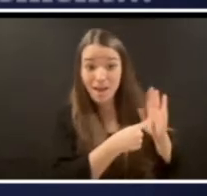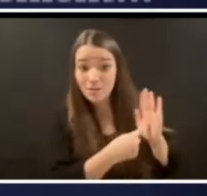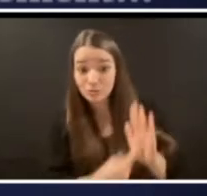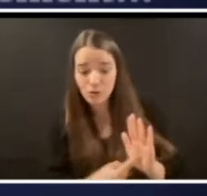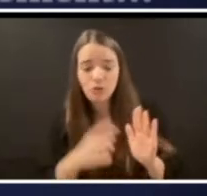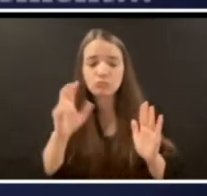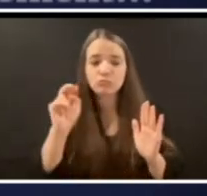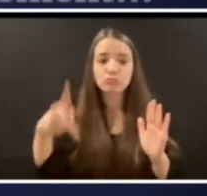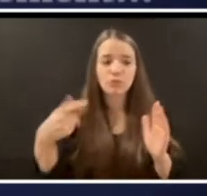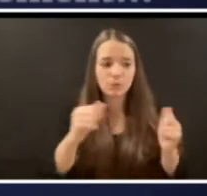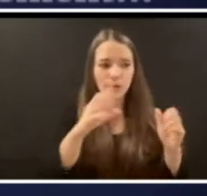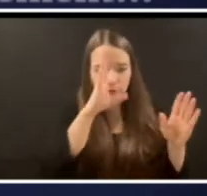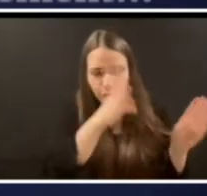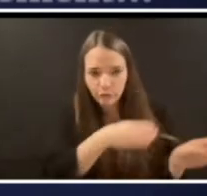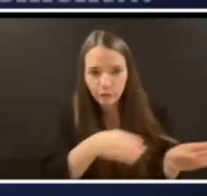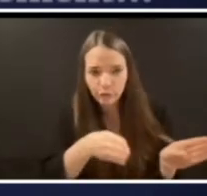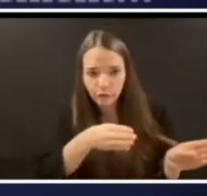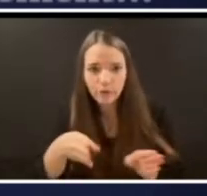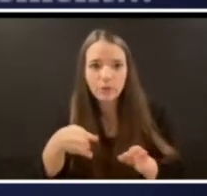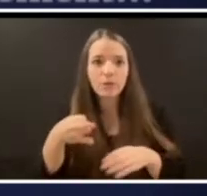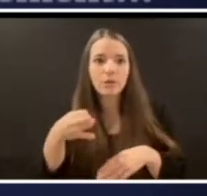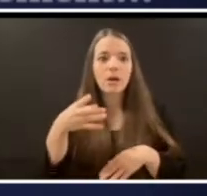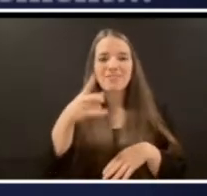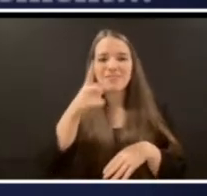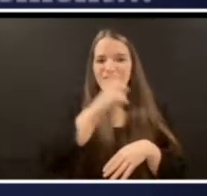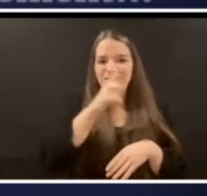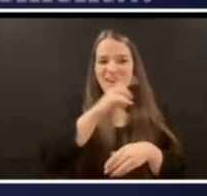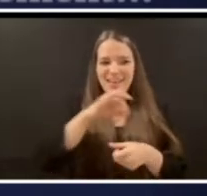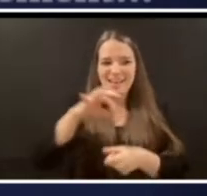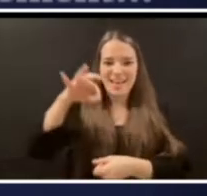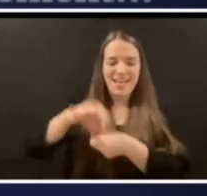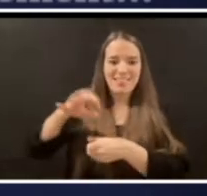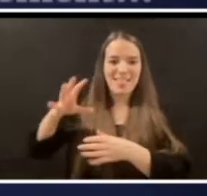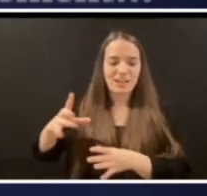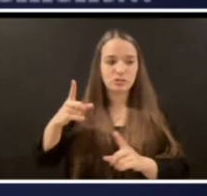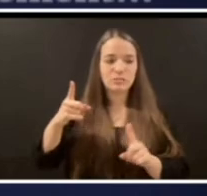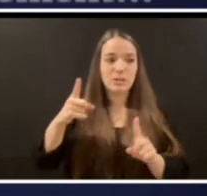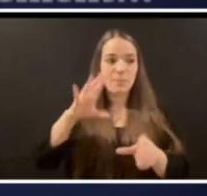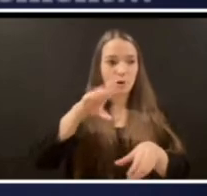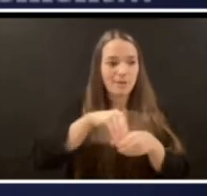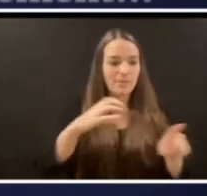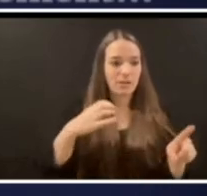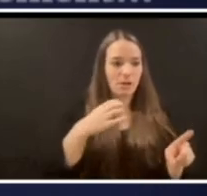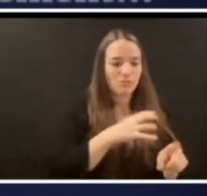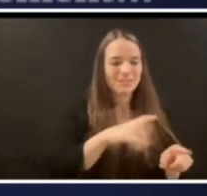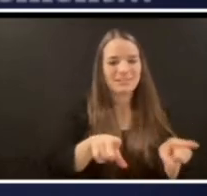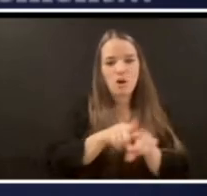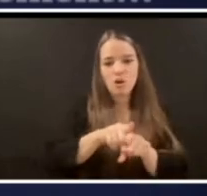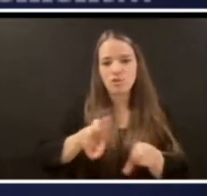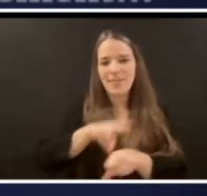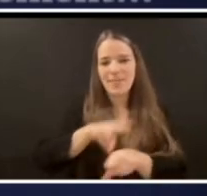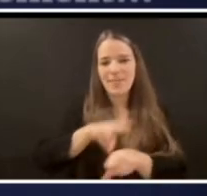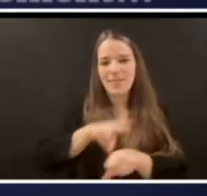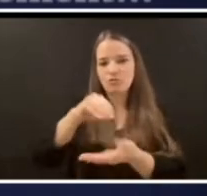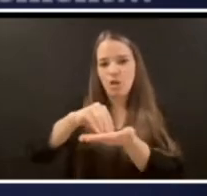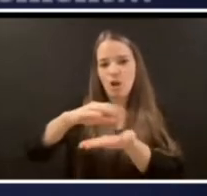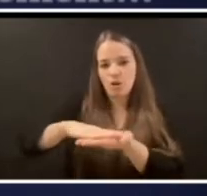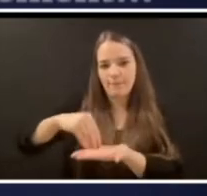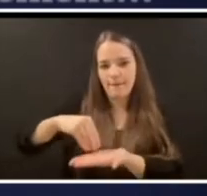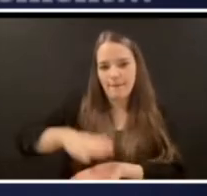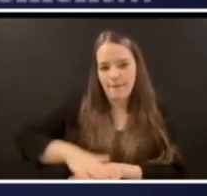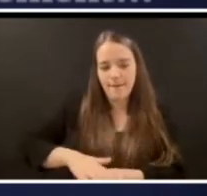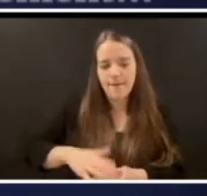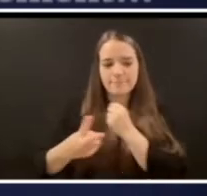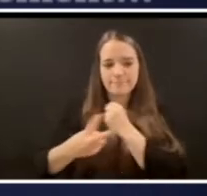to submit slates of fake electors to Congress and the National Archives. We believe that this evidence we set forth